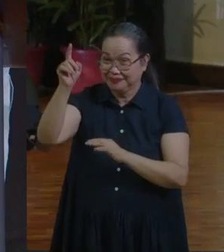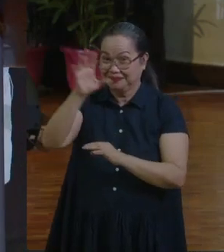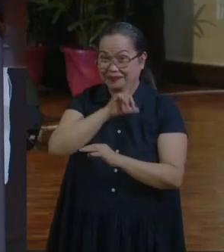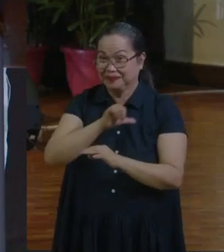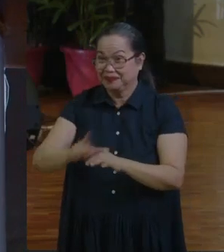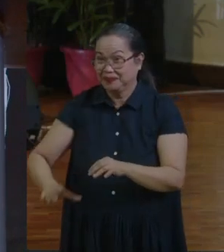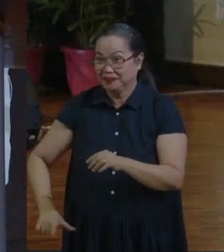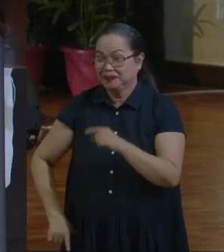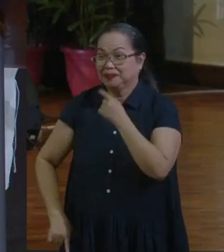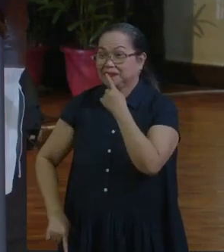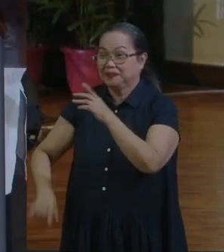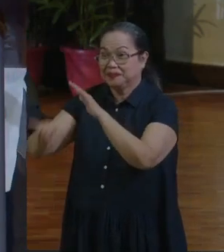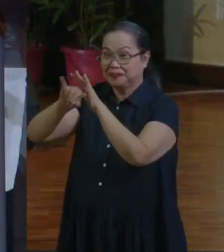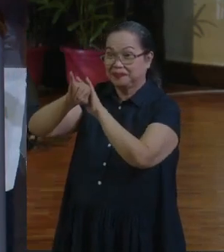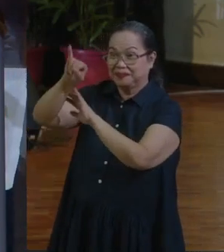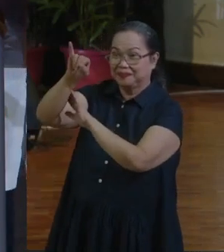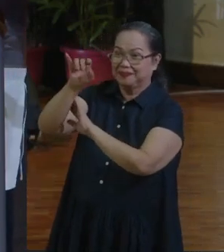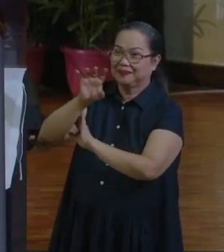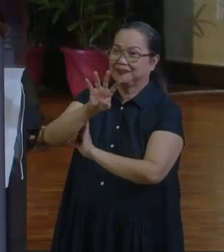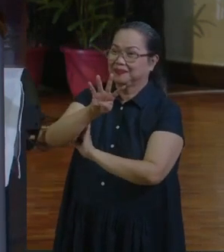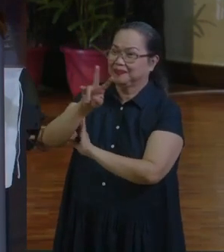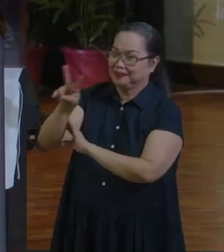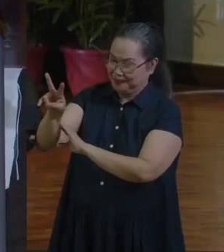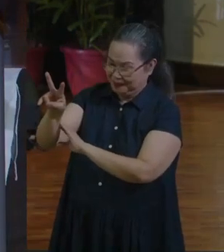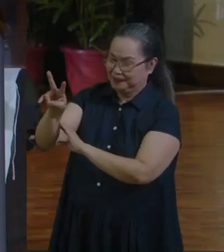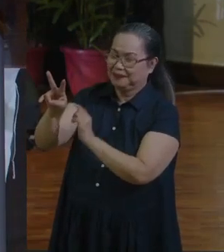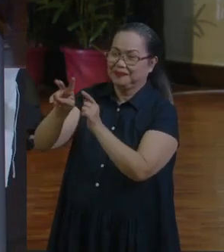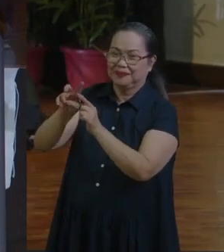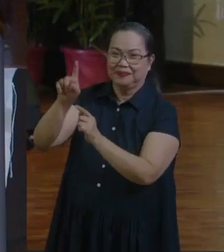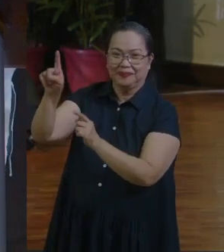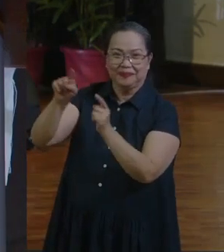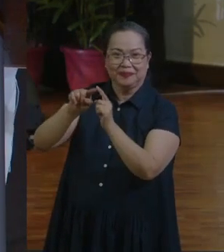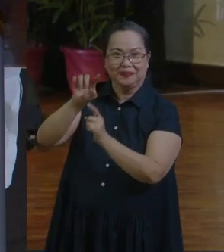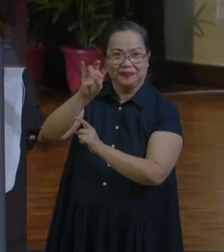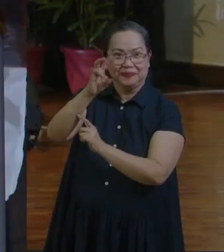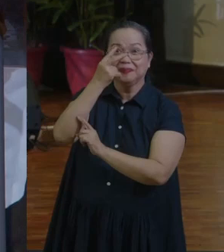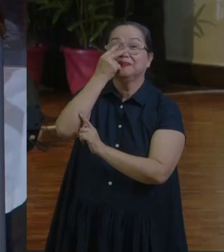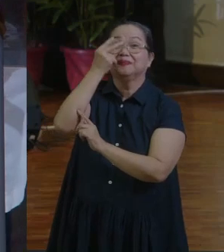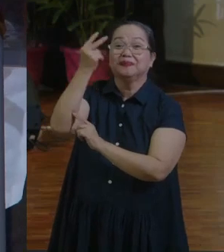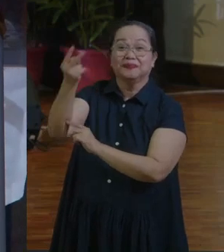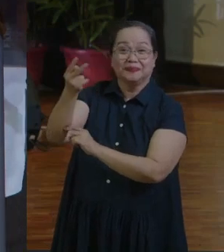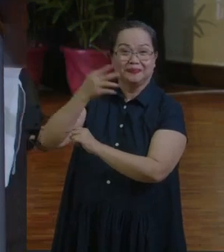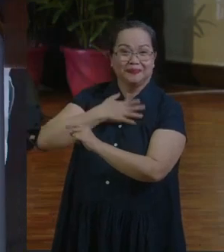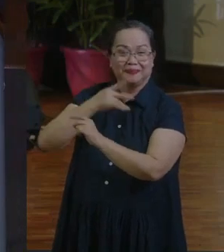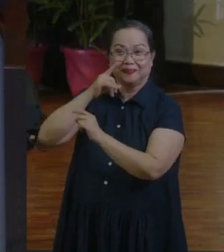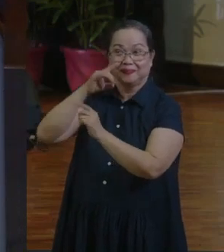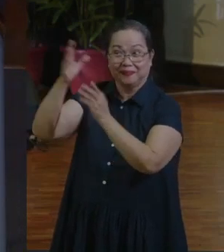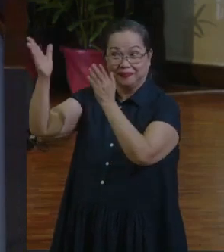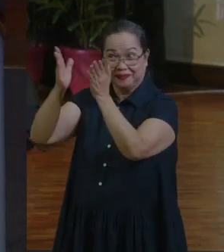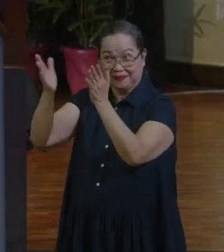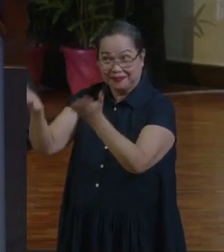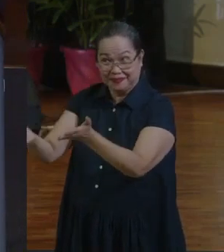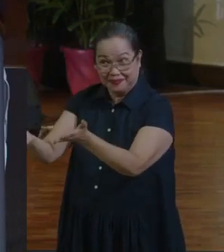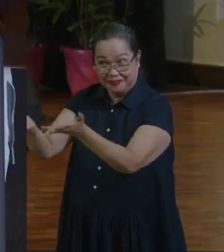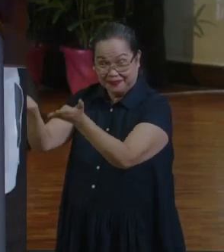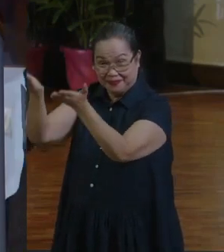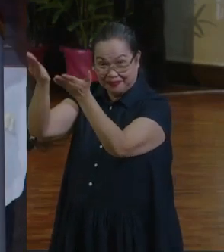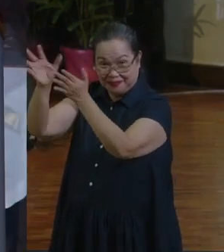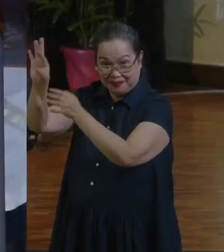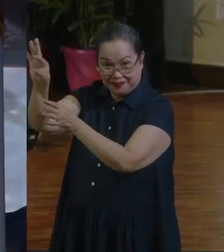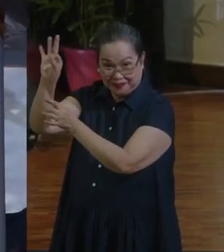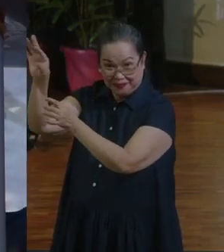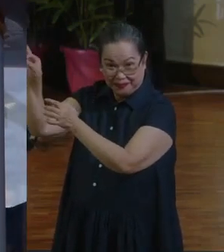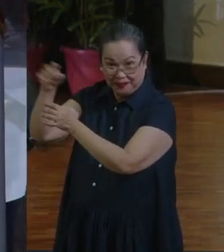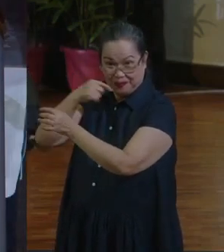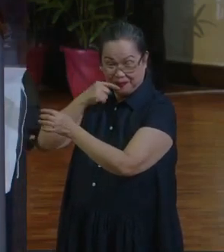Lord. Isaiah 42 verses 1 to 7. Behold, my servant whom I uphold, my chosen